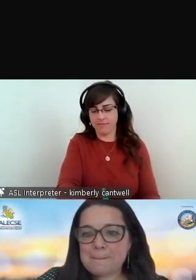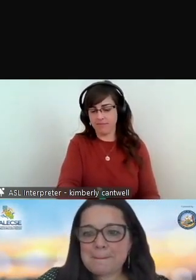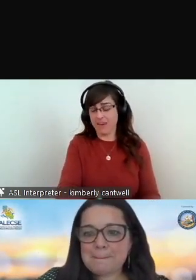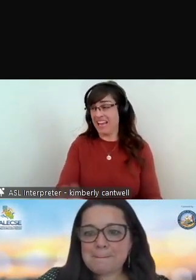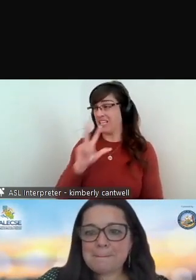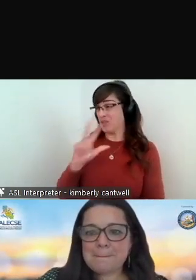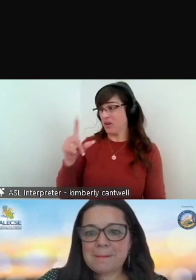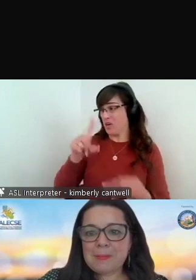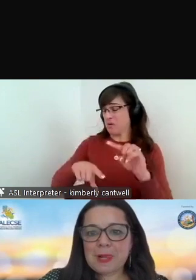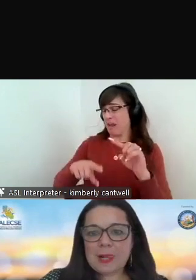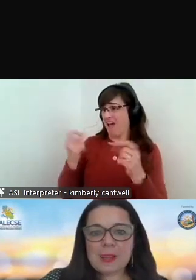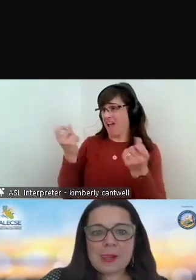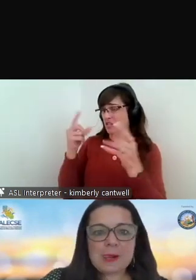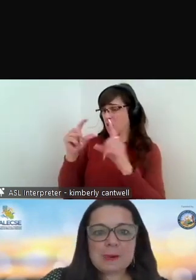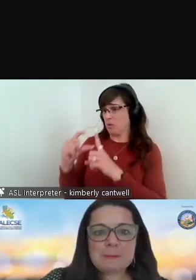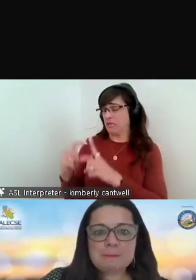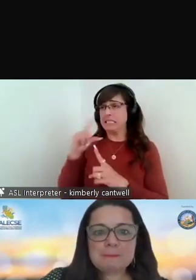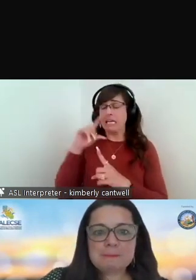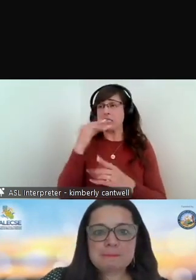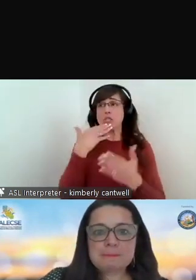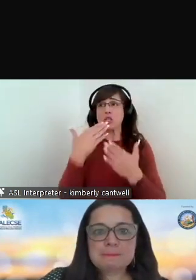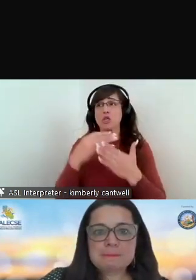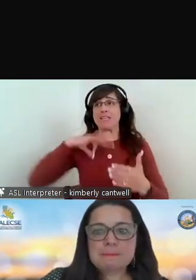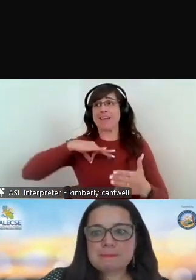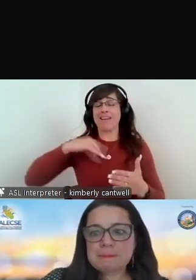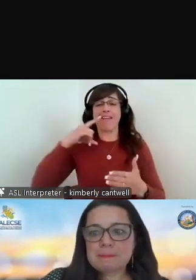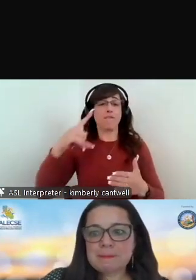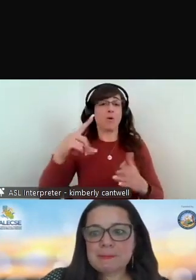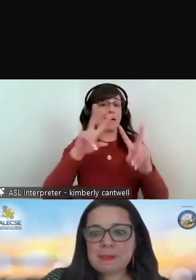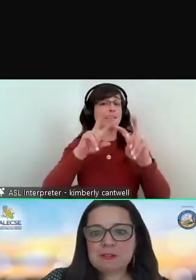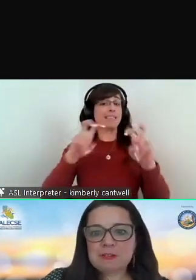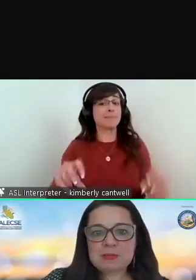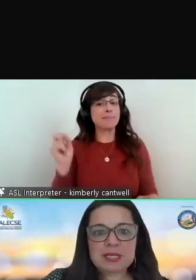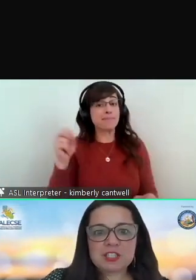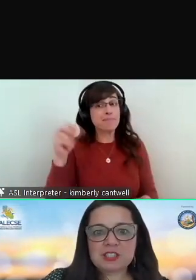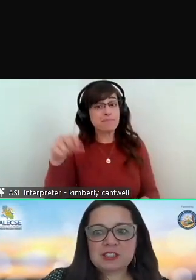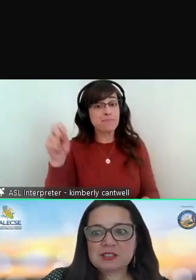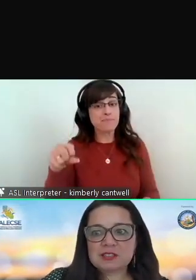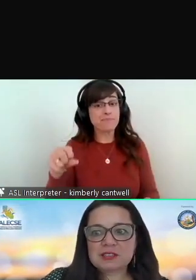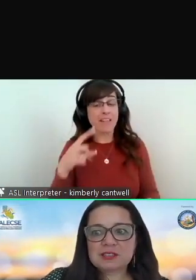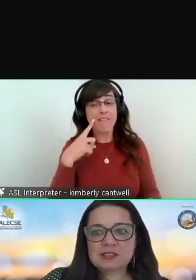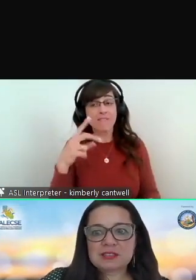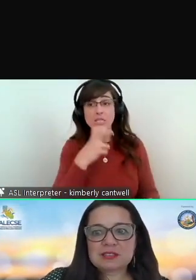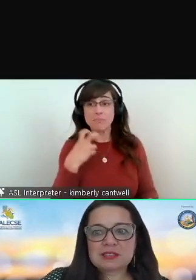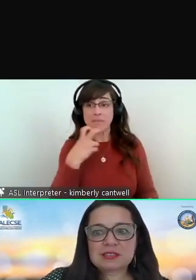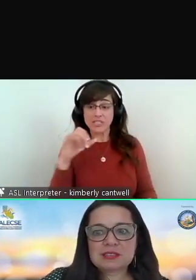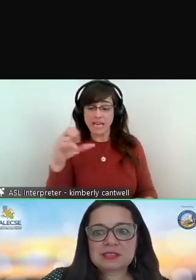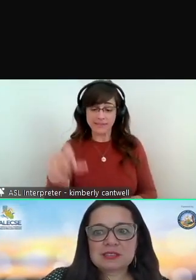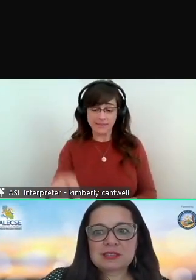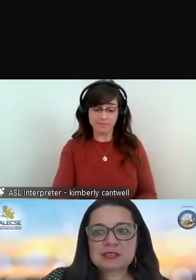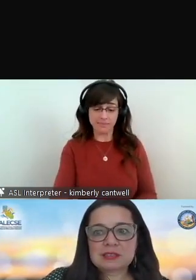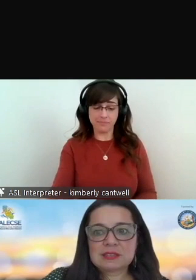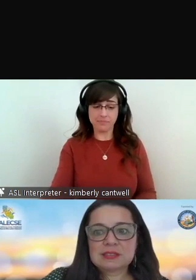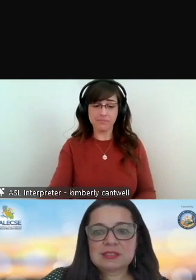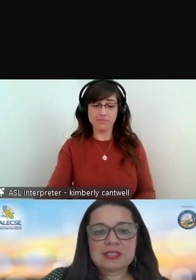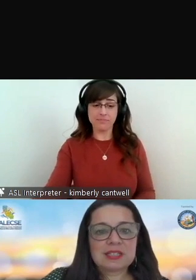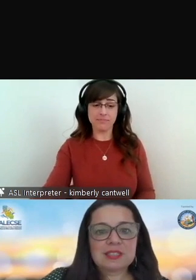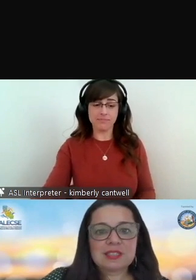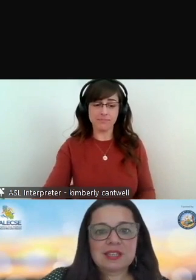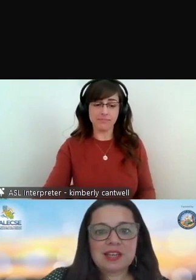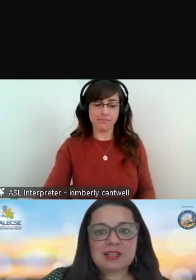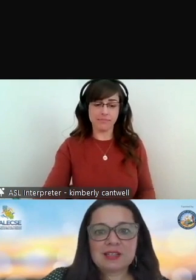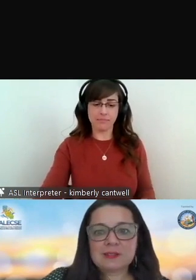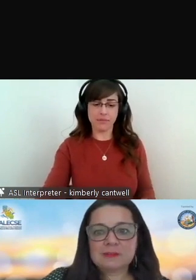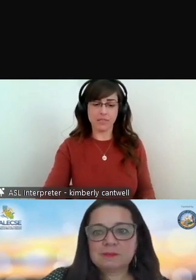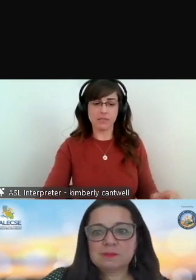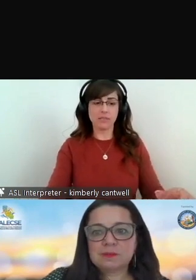he definitely sounds like a good candidate for an assessment. For speech. Mm-hmm. So